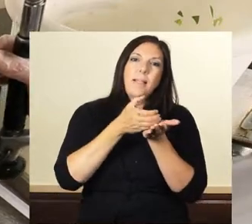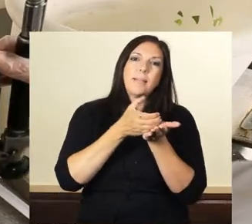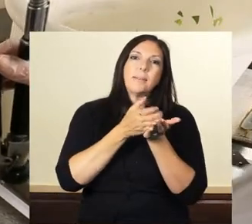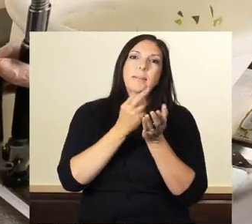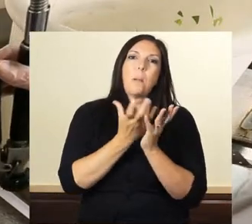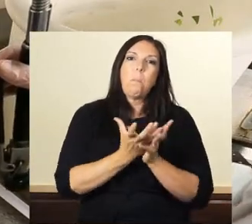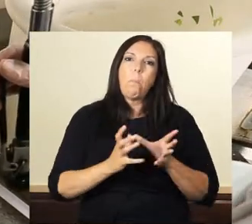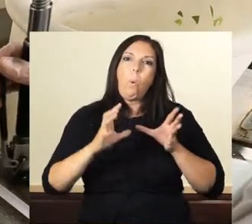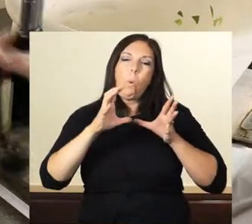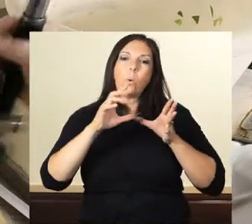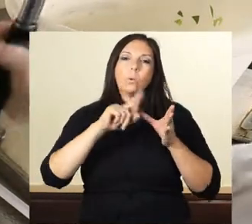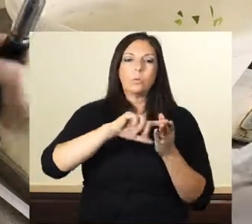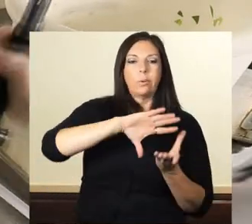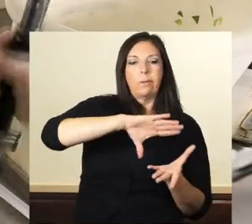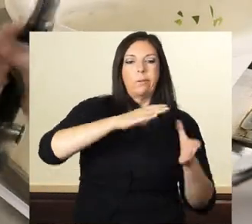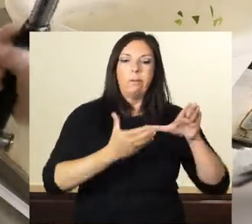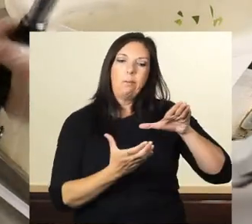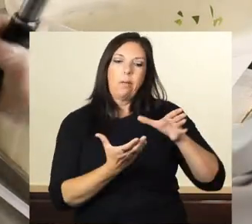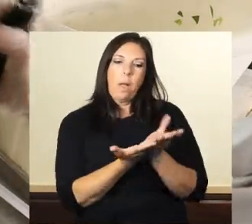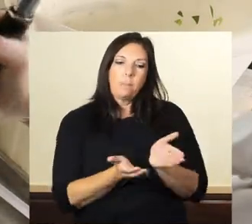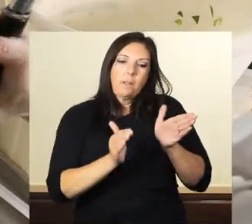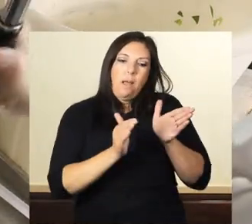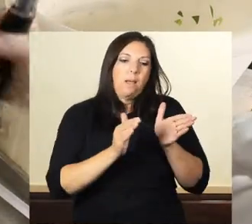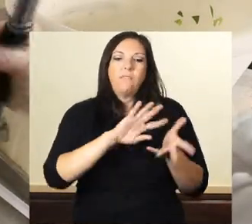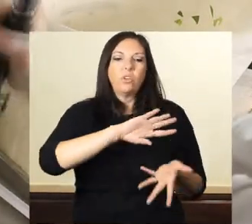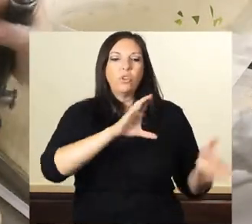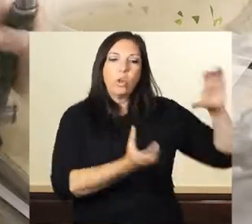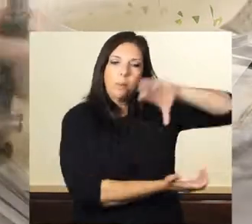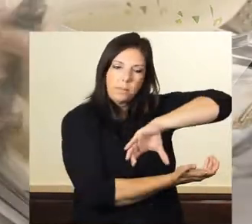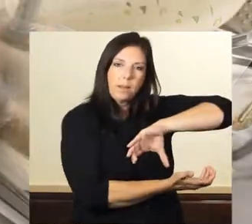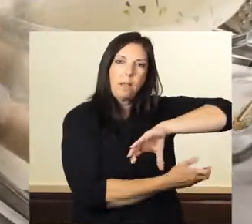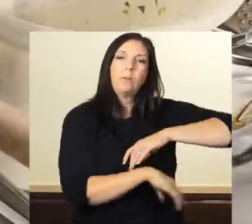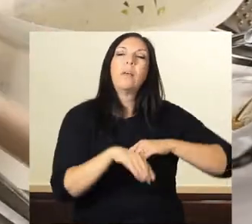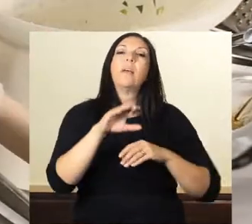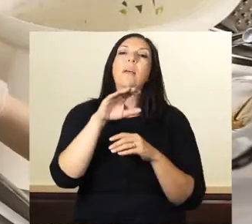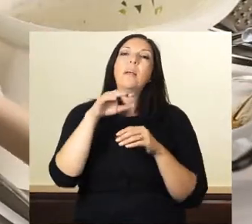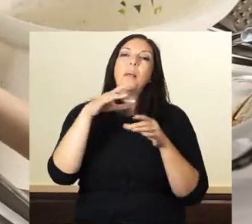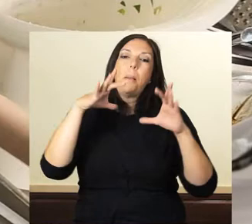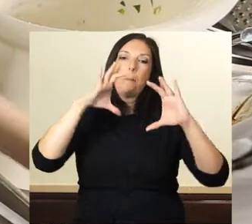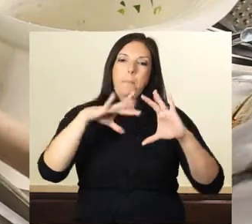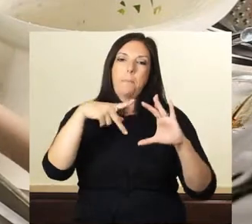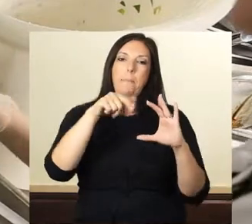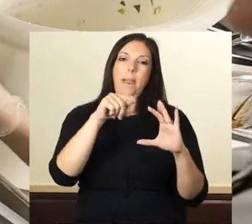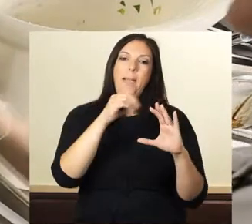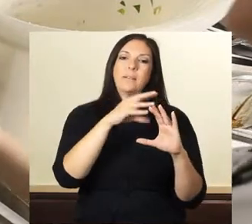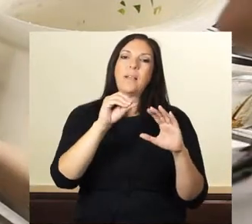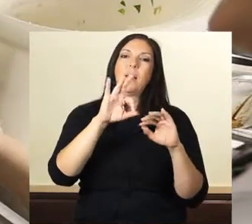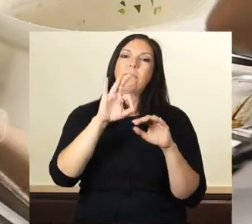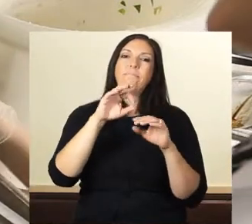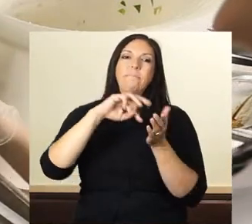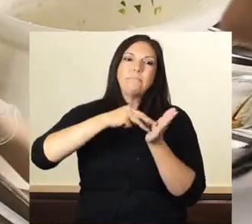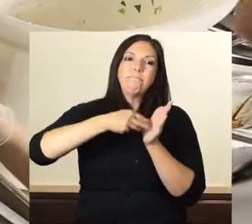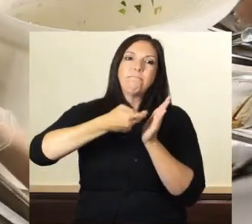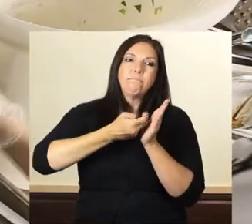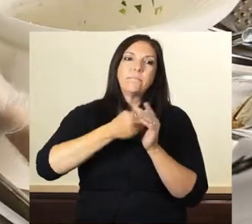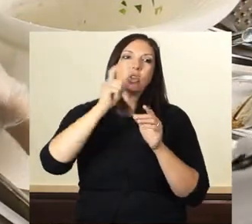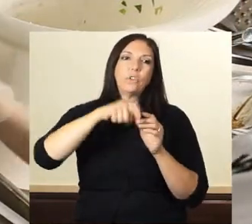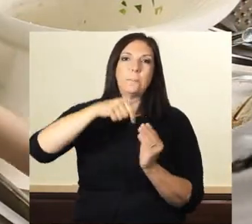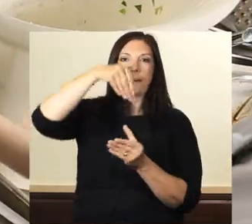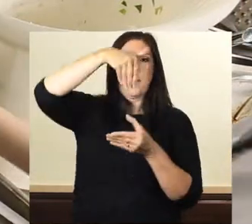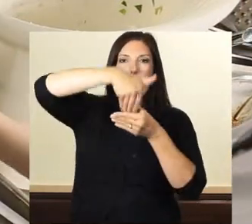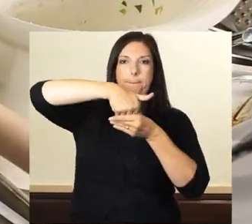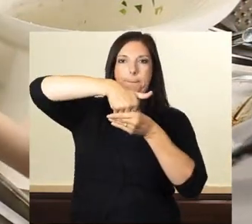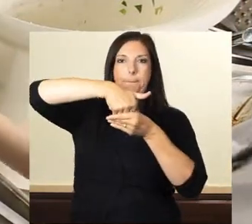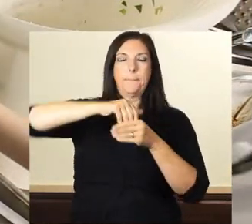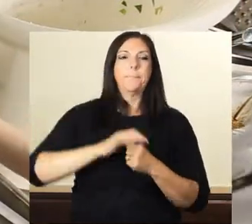To keep them from filling with water and dirt, glasses, cups, and bowls should be turned upside down in the dishwasher. Plates